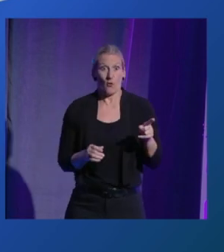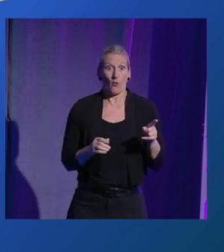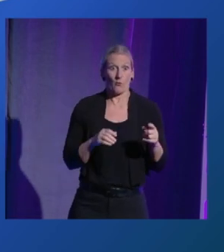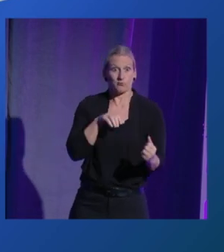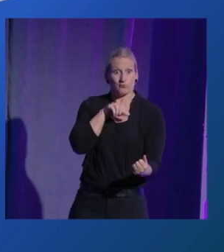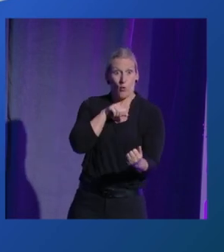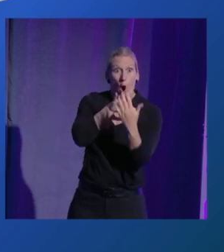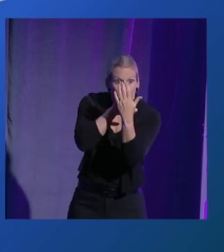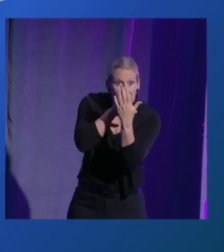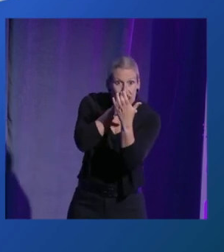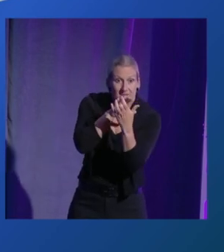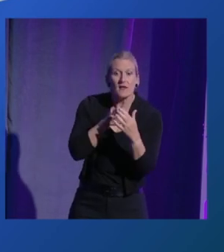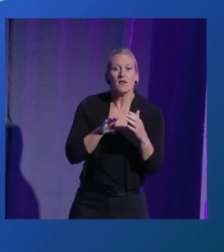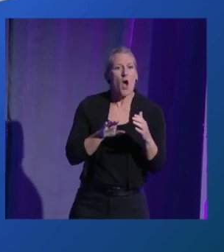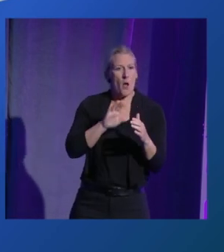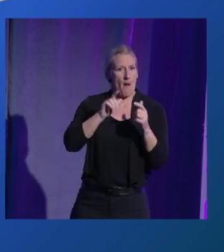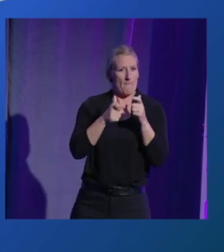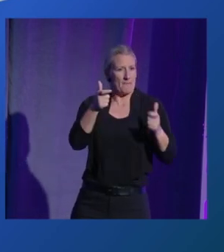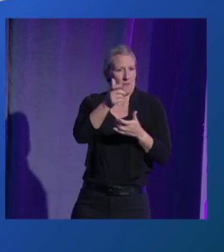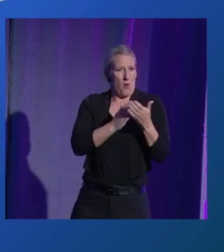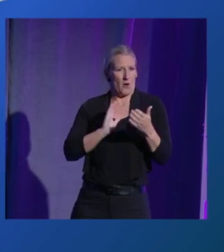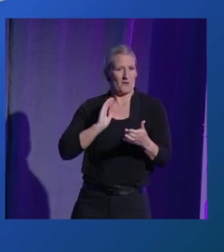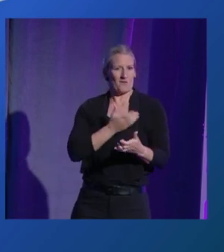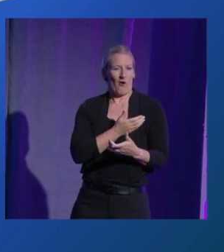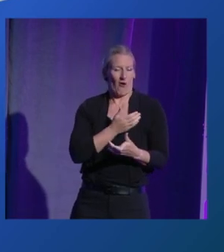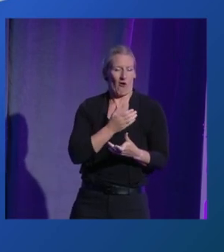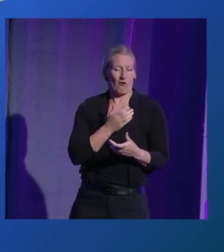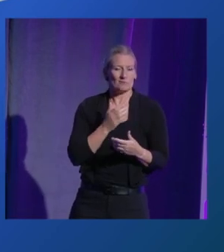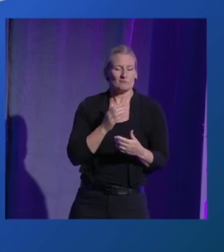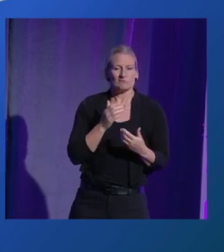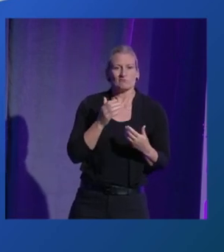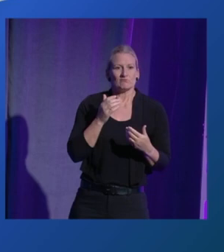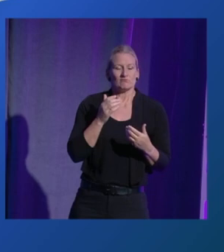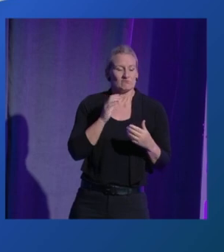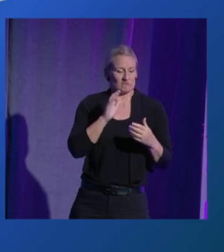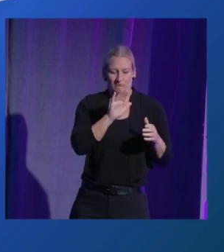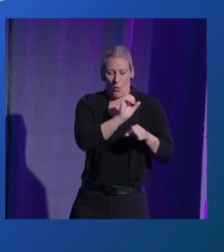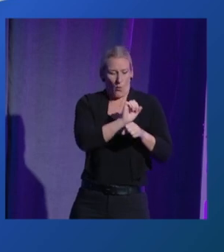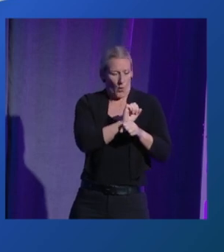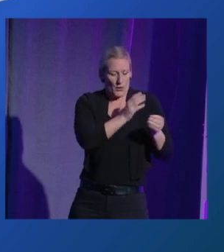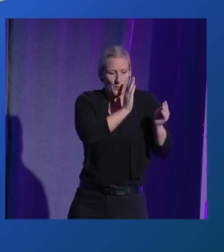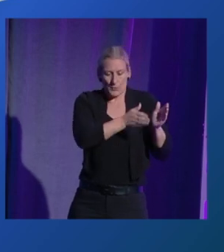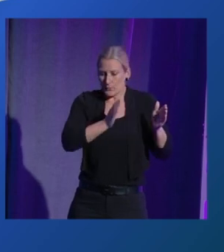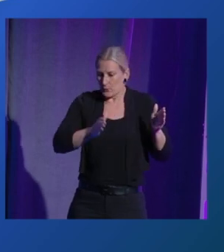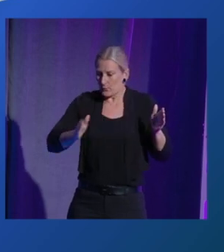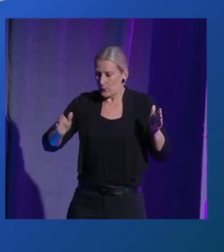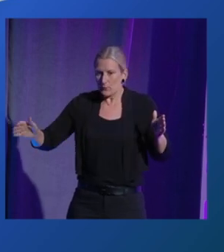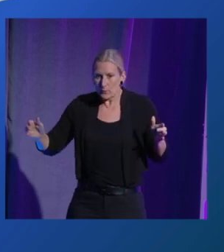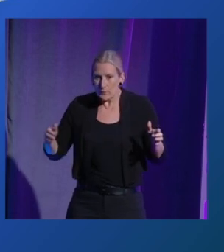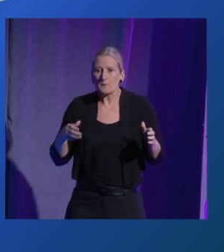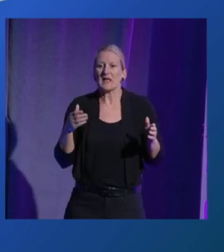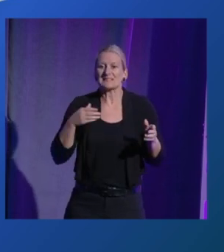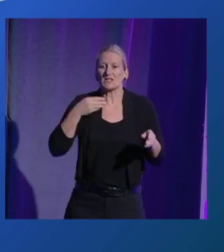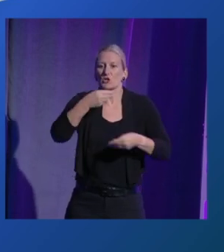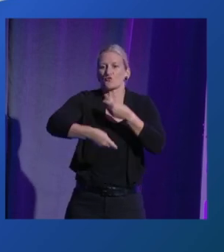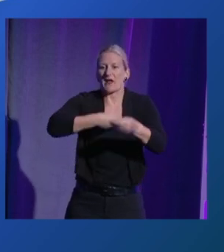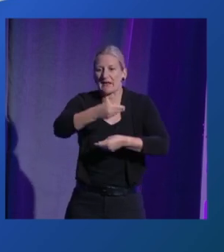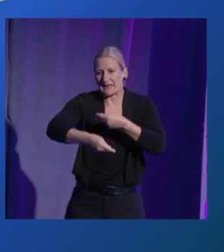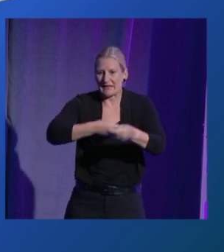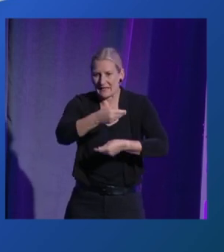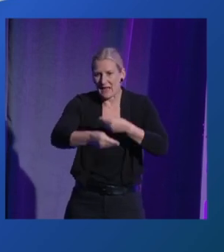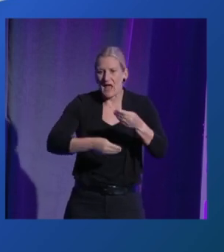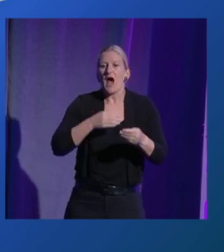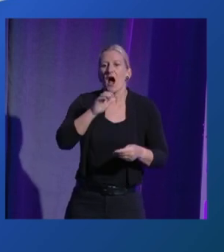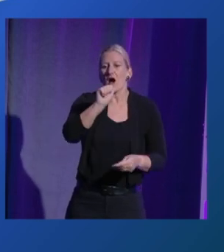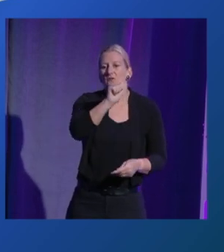our business uh and a big part of the you know Agri chain revolves around the trading of a Commodities and you know you know in the in the